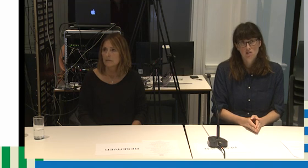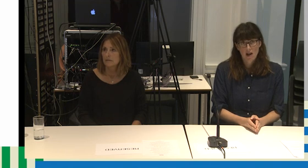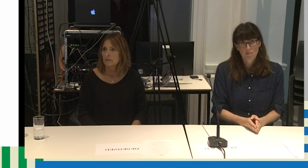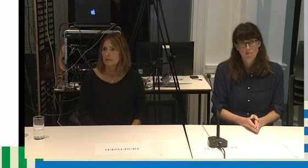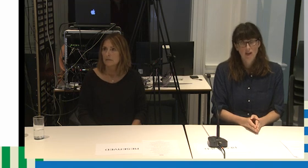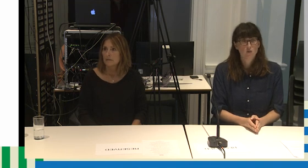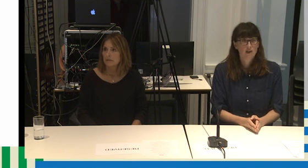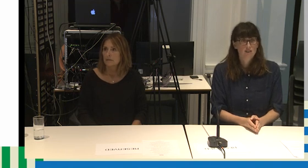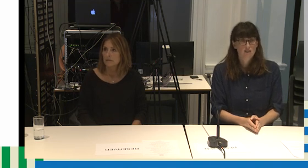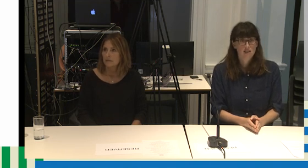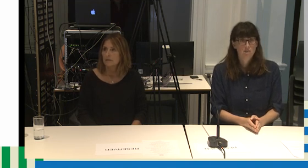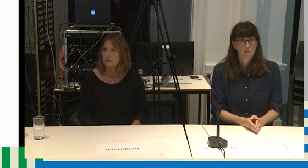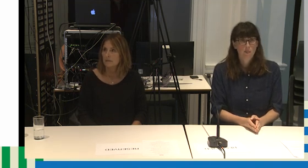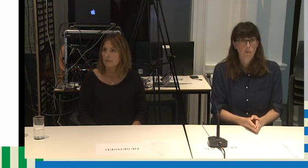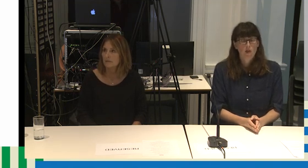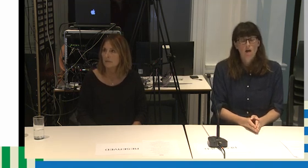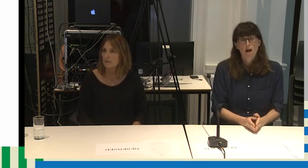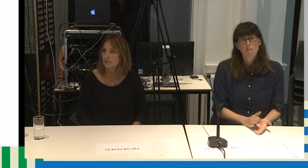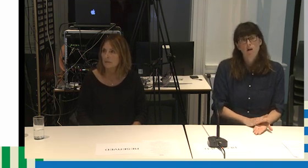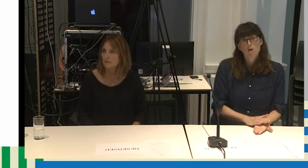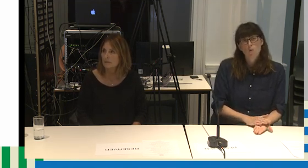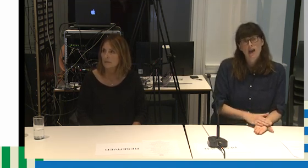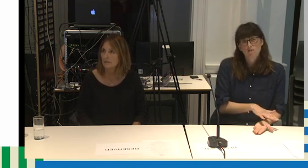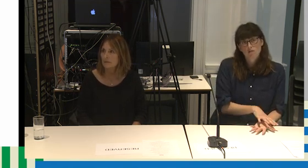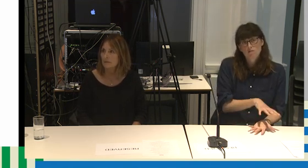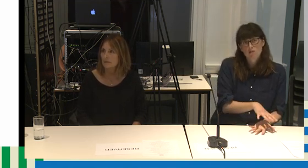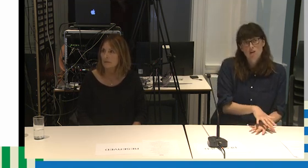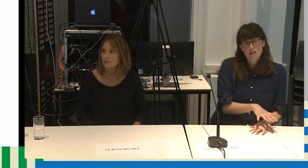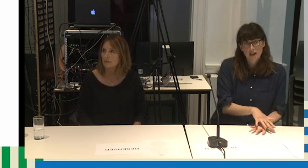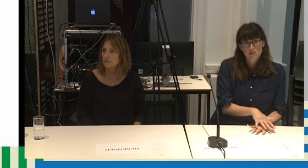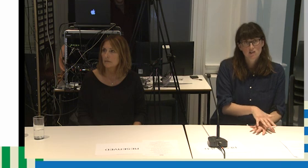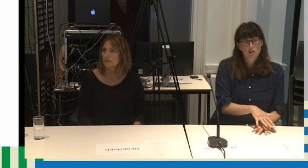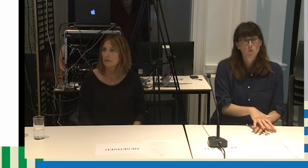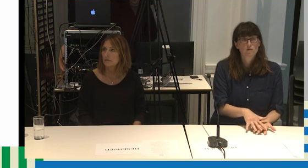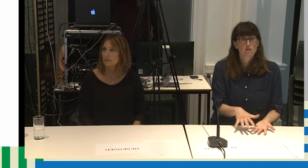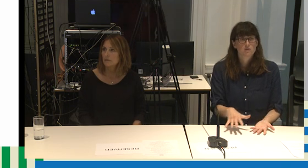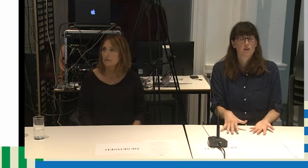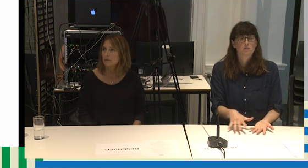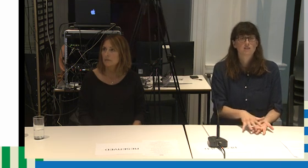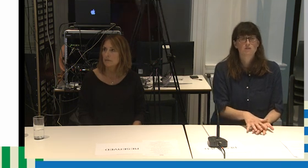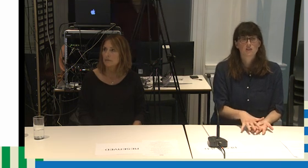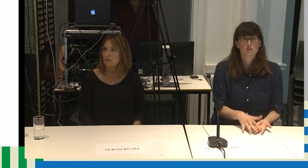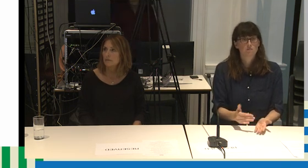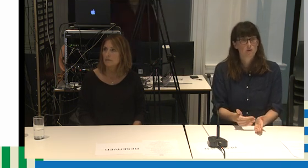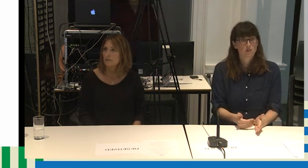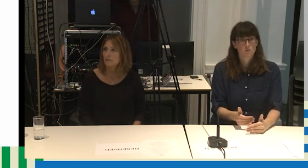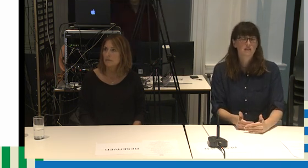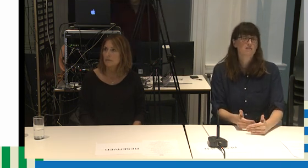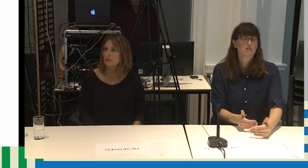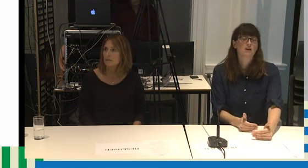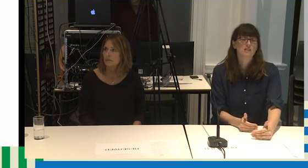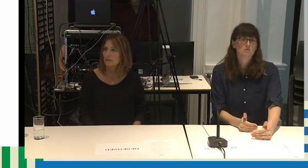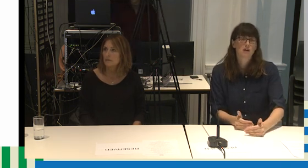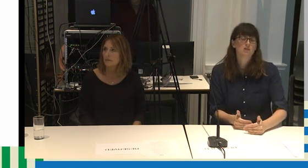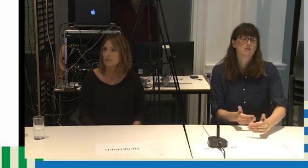are on Instagram, and you can access them. We haven't yet turned all of those terms into videos because